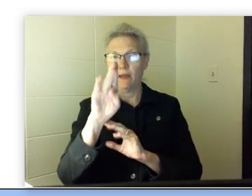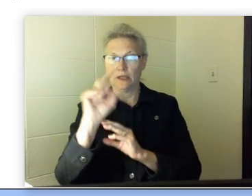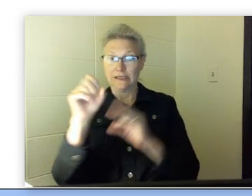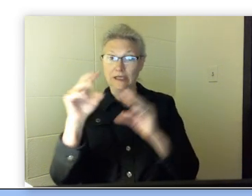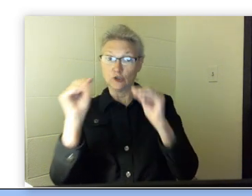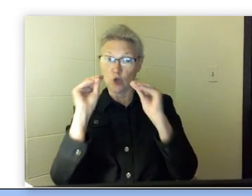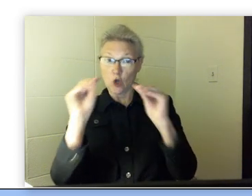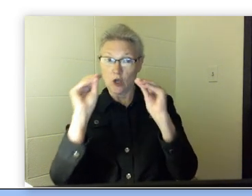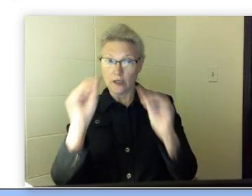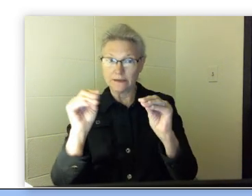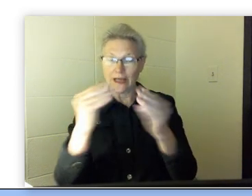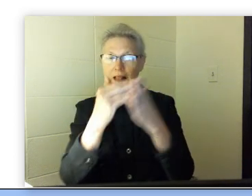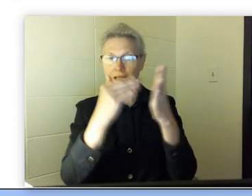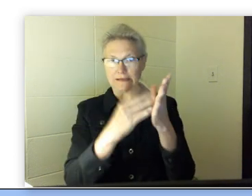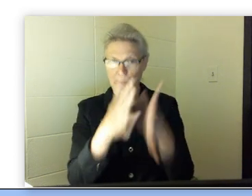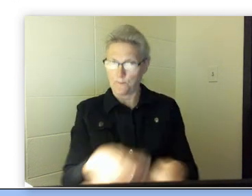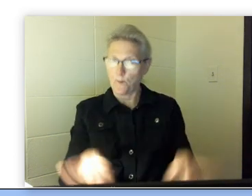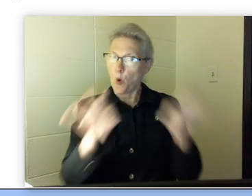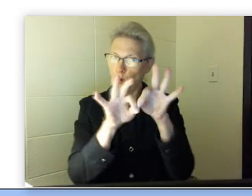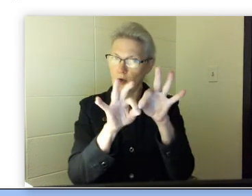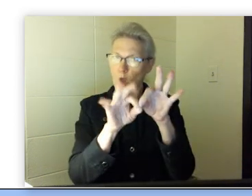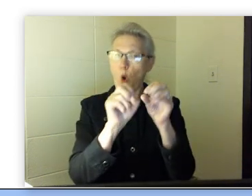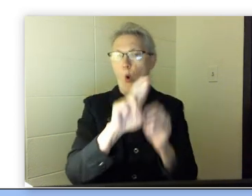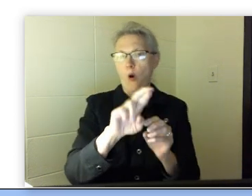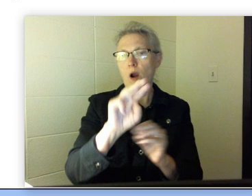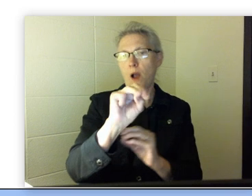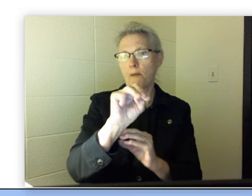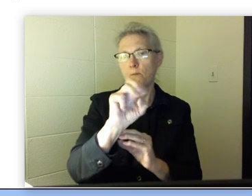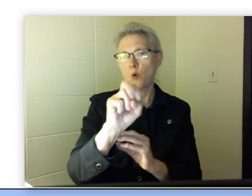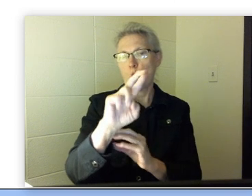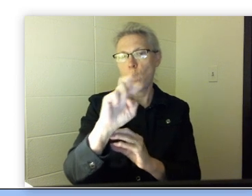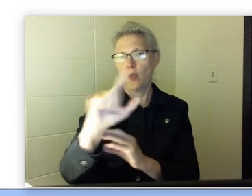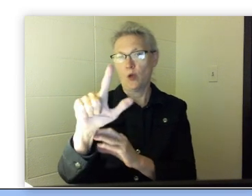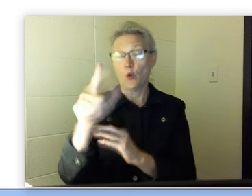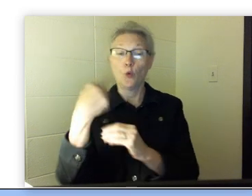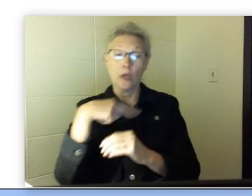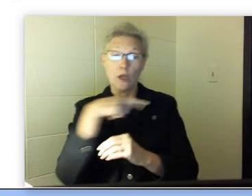lesson or moral. We will focus on developing our own